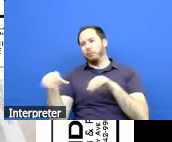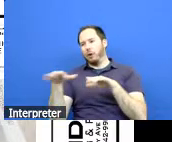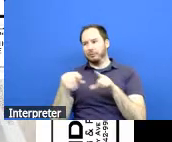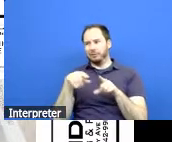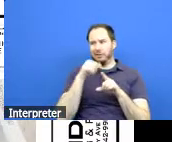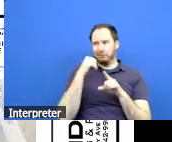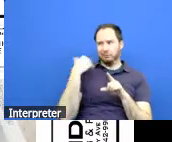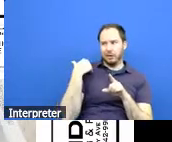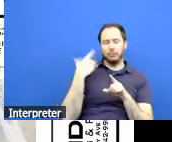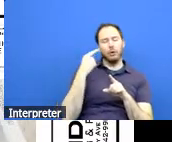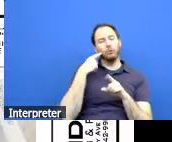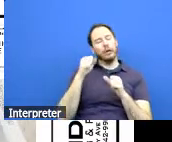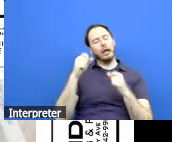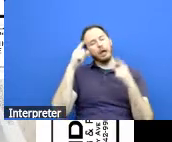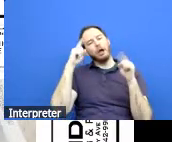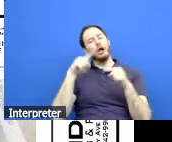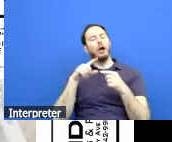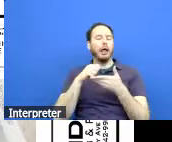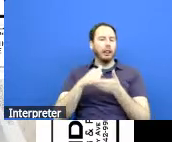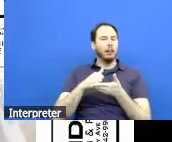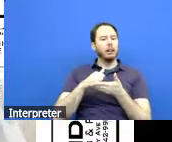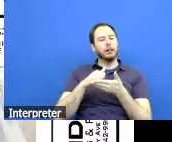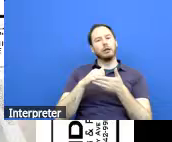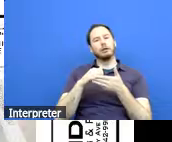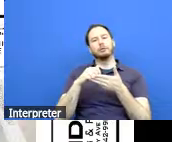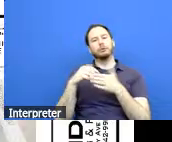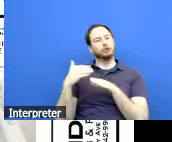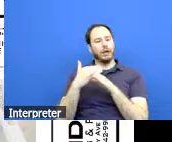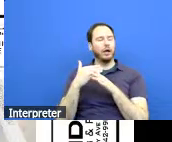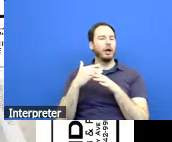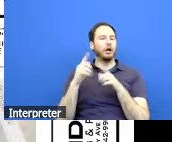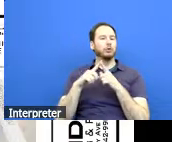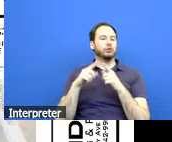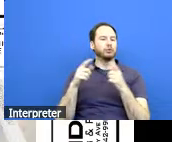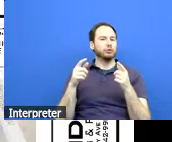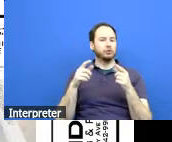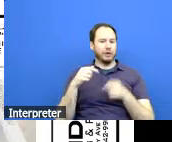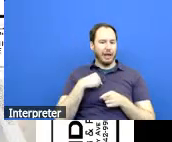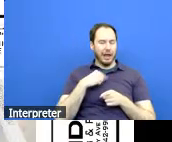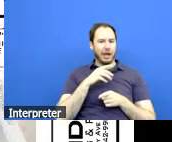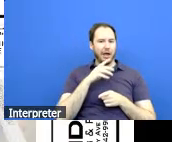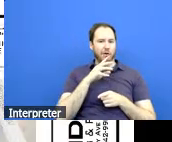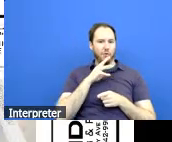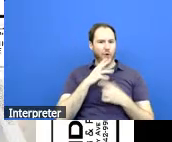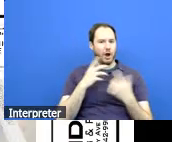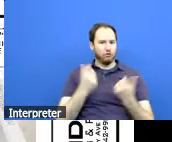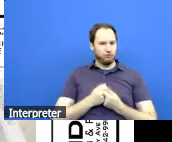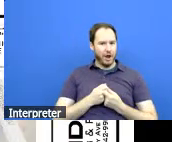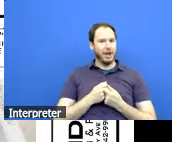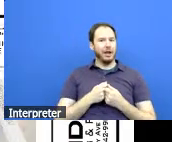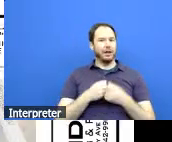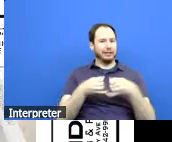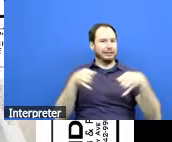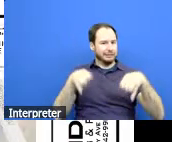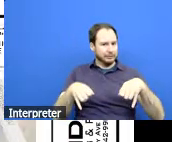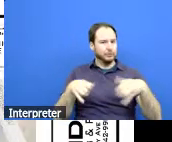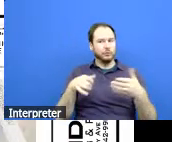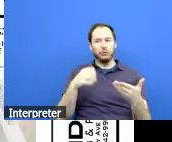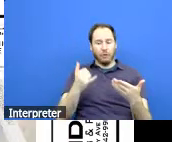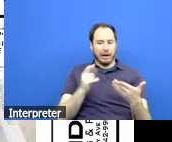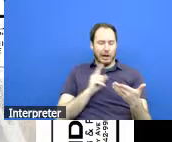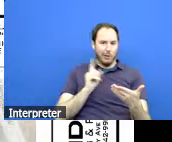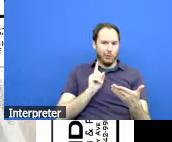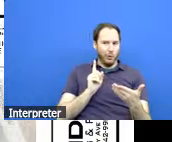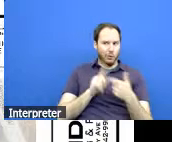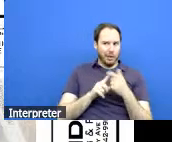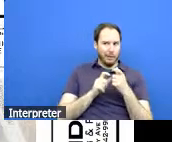property. However, if we have a drainage easement and at the same time, you know, for us to do that improvement now, there's no place to take that pipe,